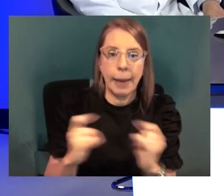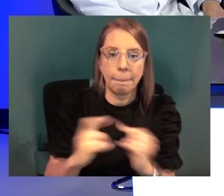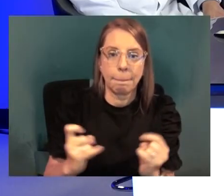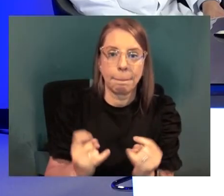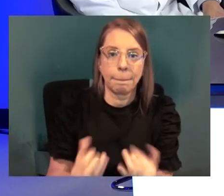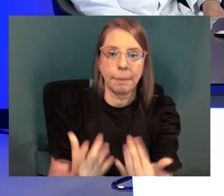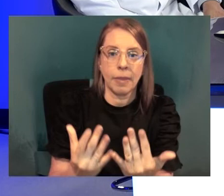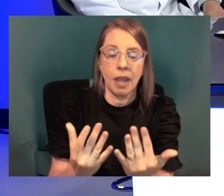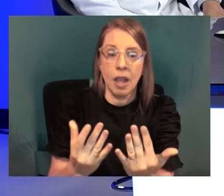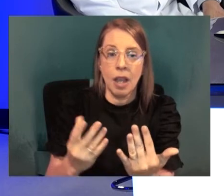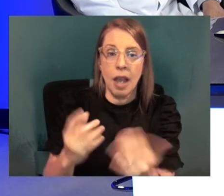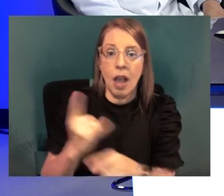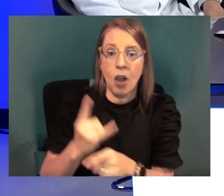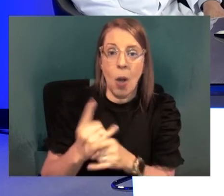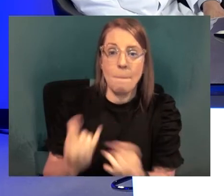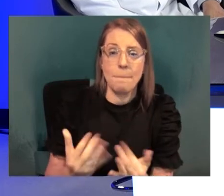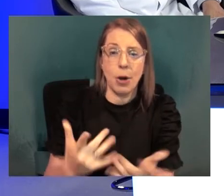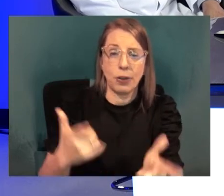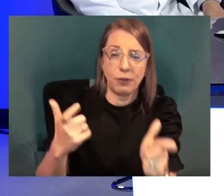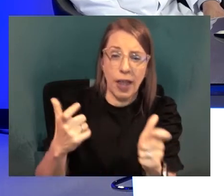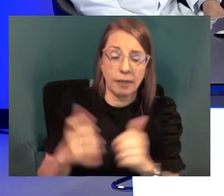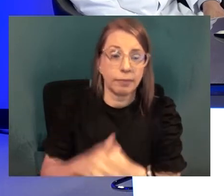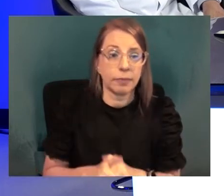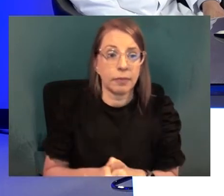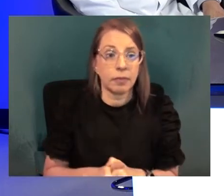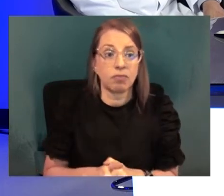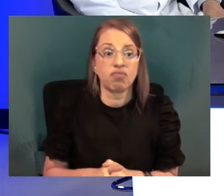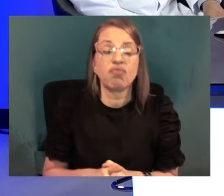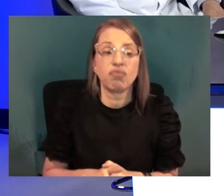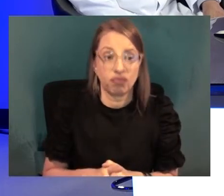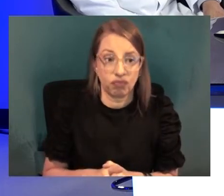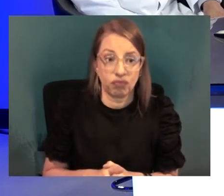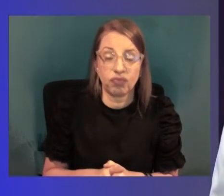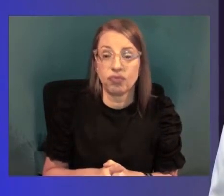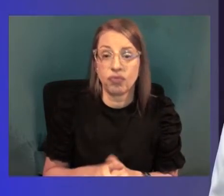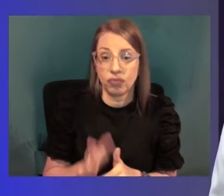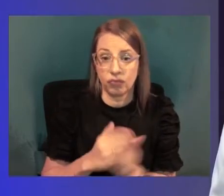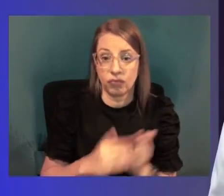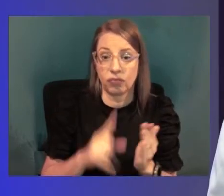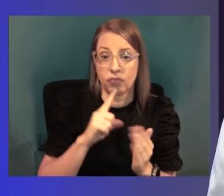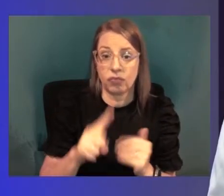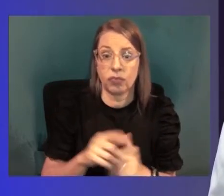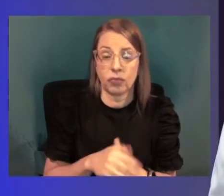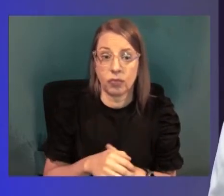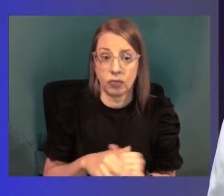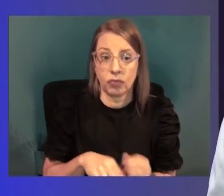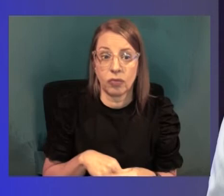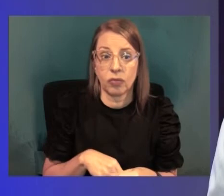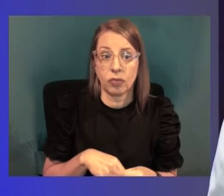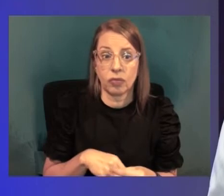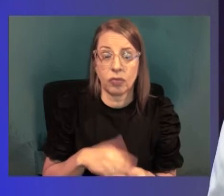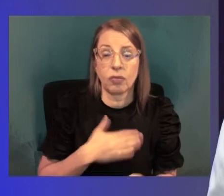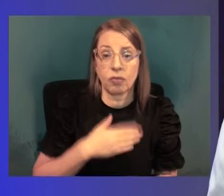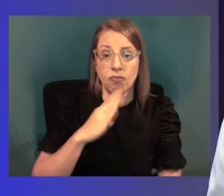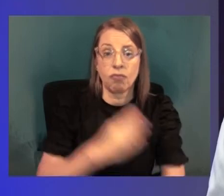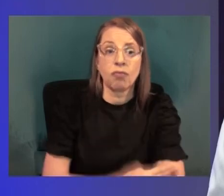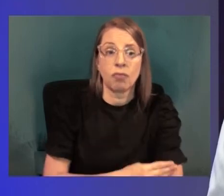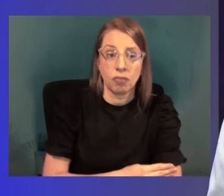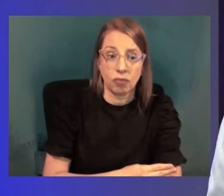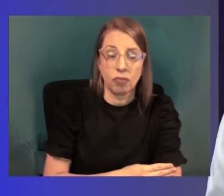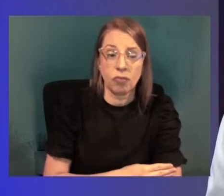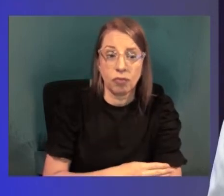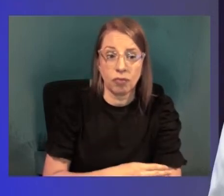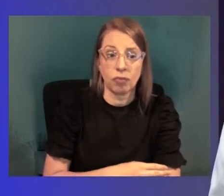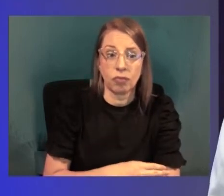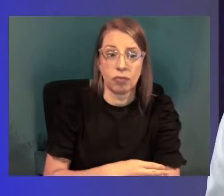do you know about that? Oh, definitely there are some really. My daughter would kind of make me kind of